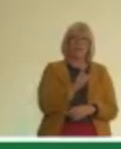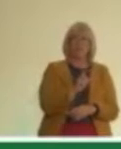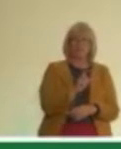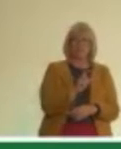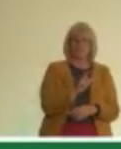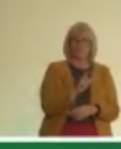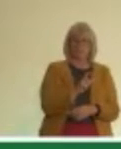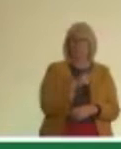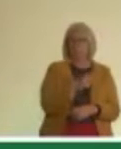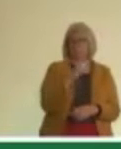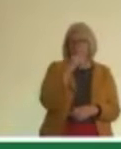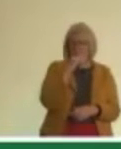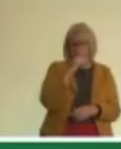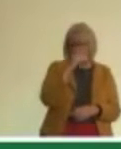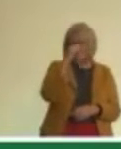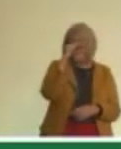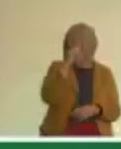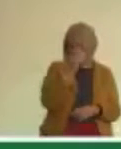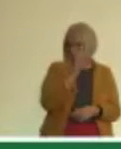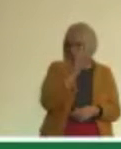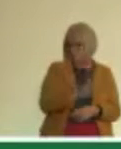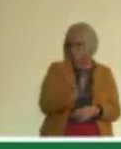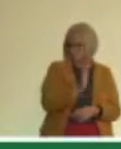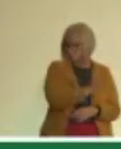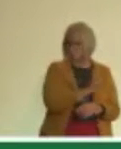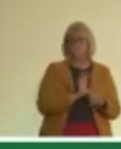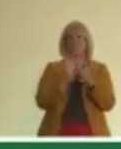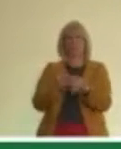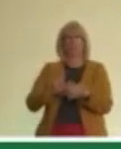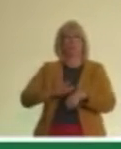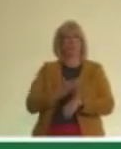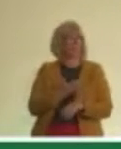and despairing of the party and joined the Greens. Welcome, Lou.